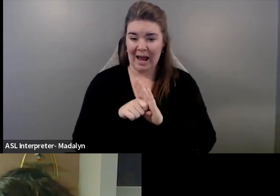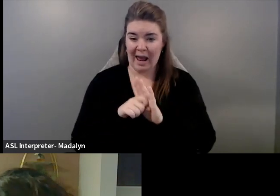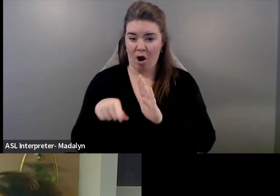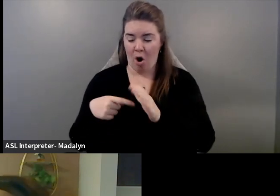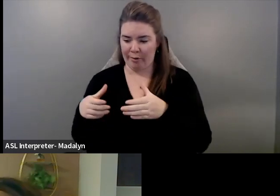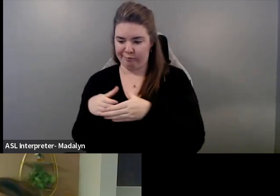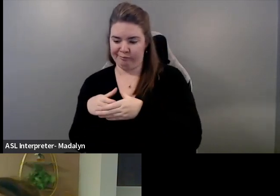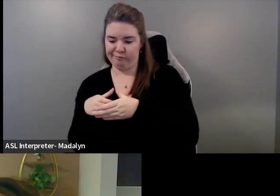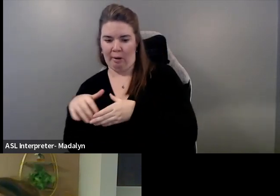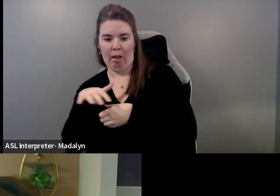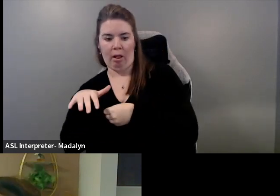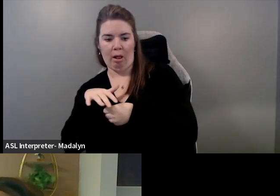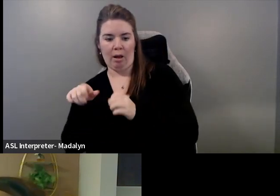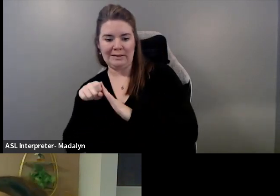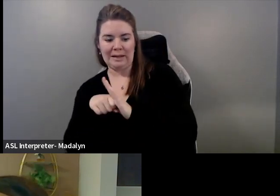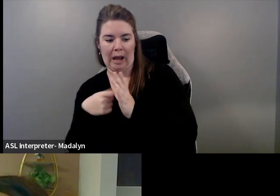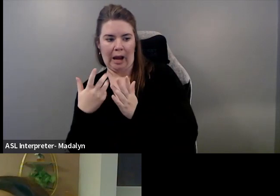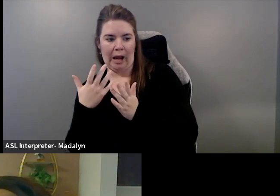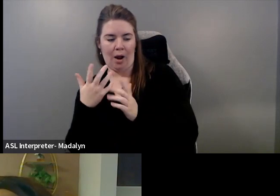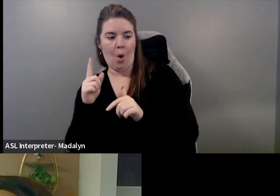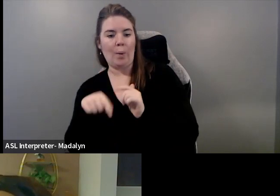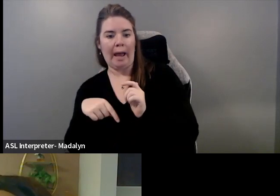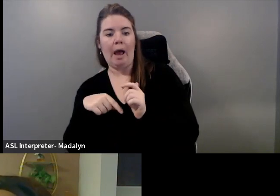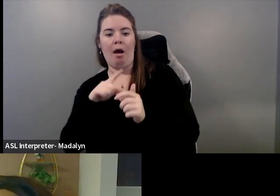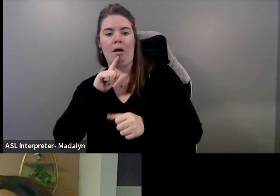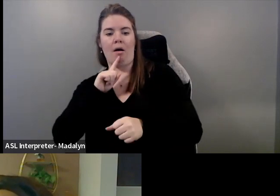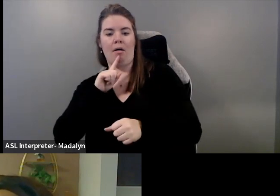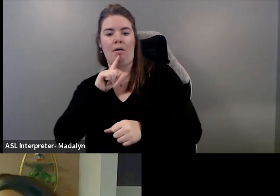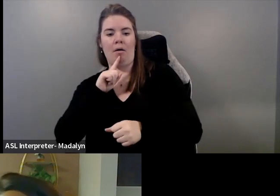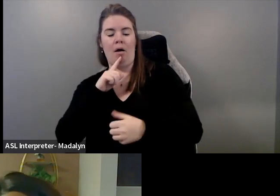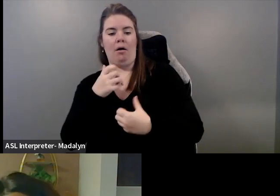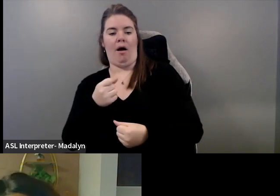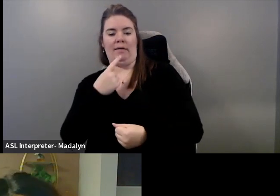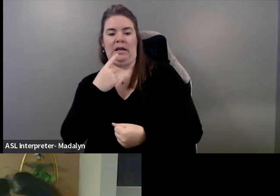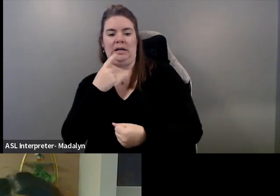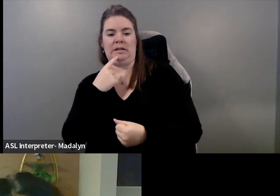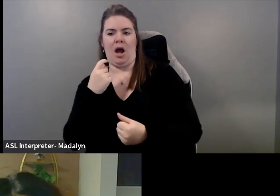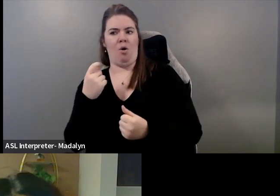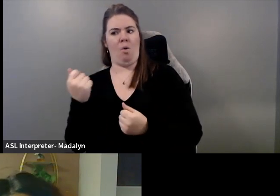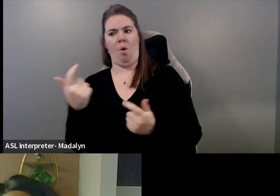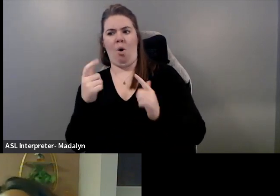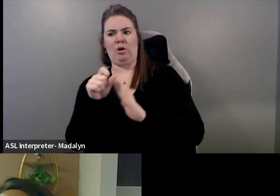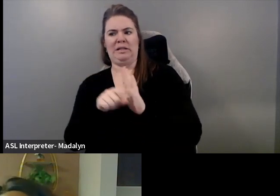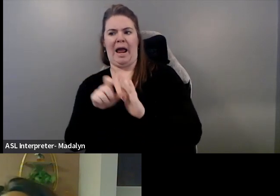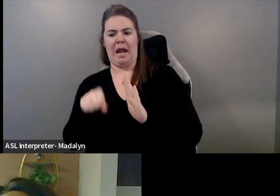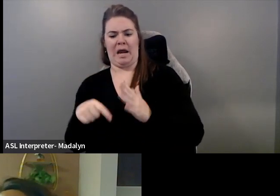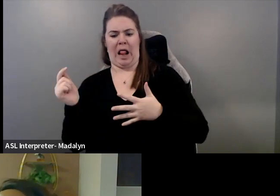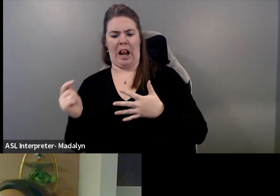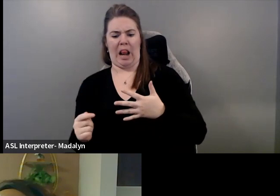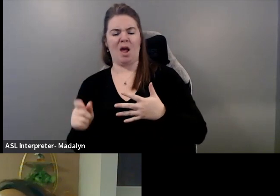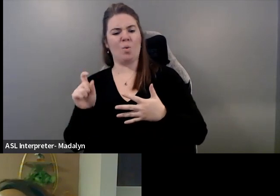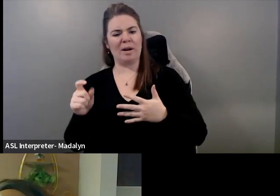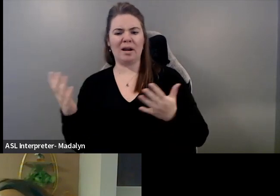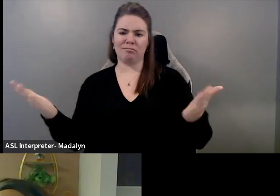good job of saying this is what the state needs, right? We need to hear the voices from both the rural parts of the town and the big city